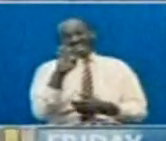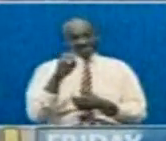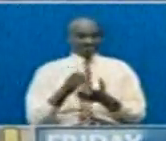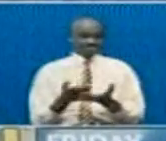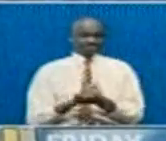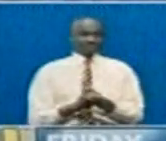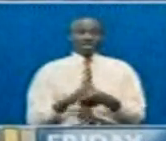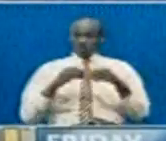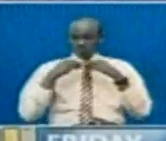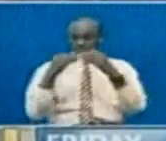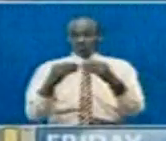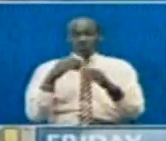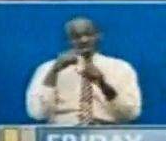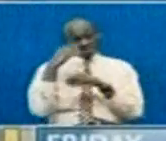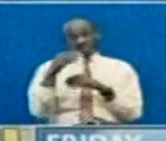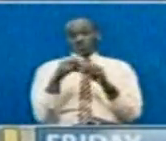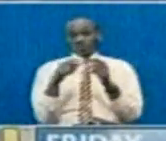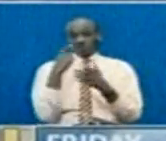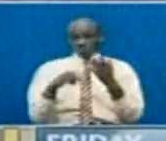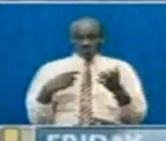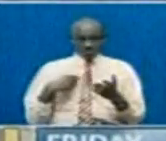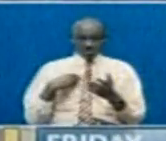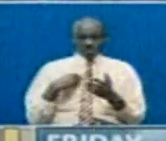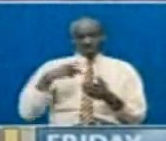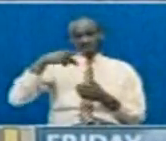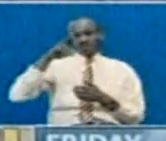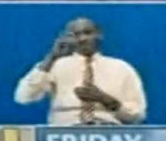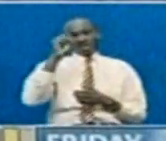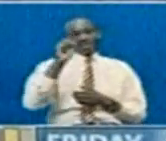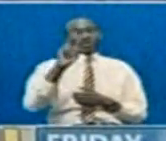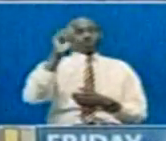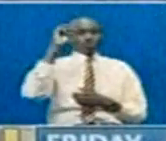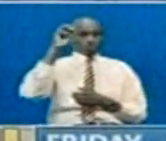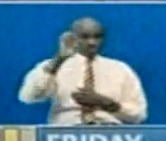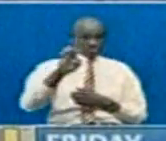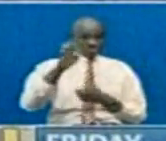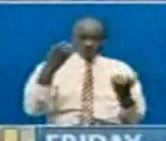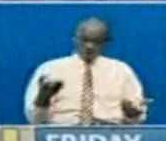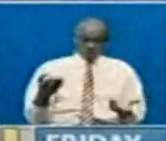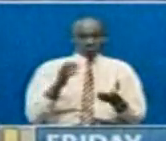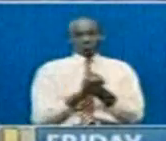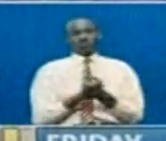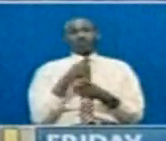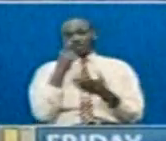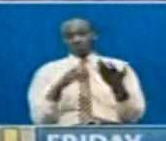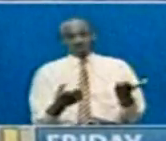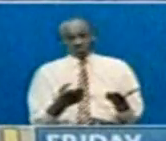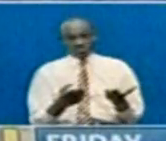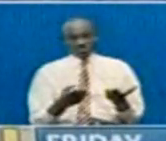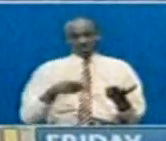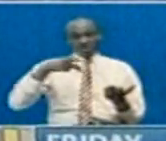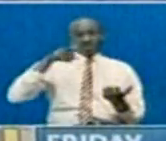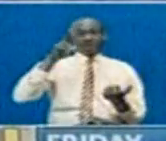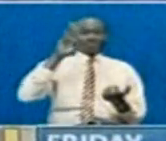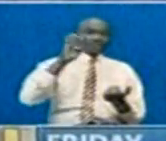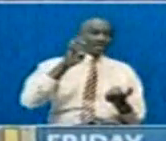Wilis. Moving on to our next one. Do you say presume or presume, presumably, presumably? This also gives